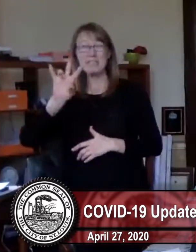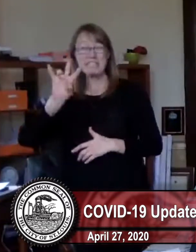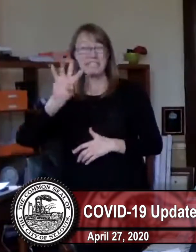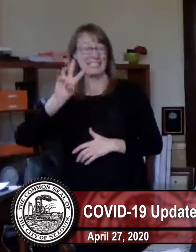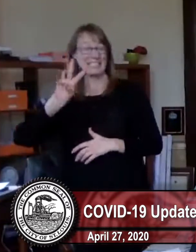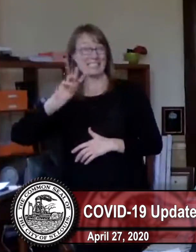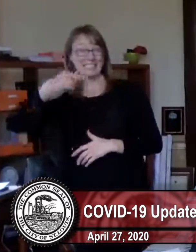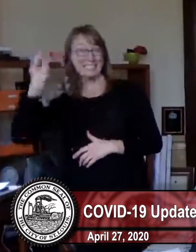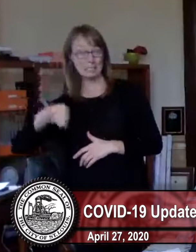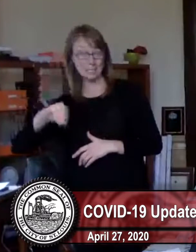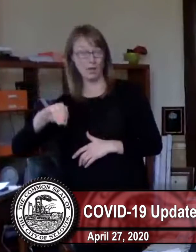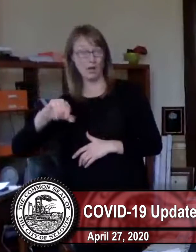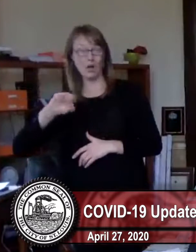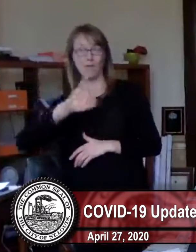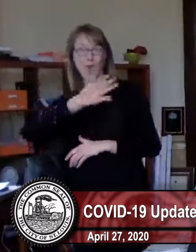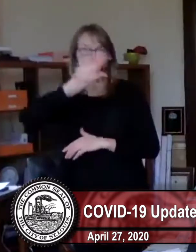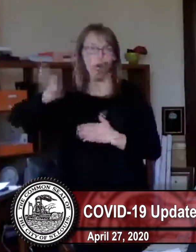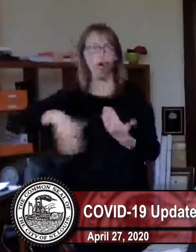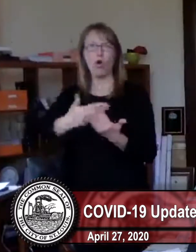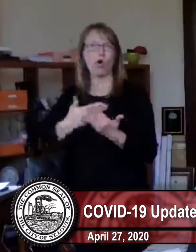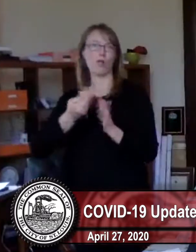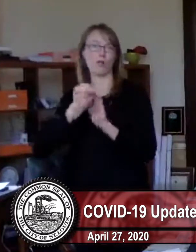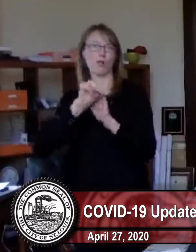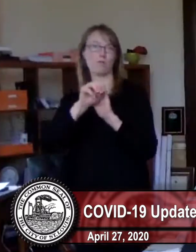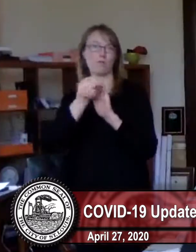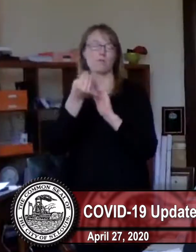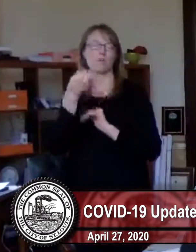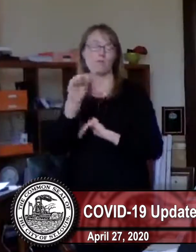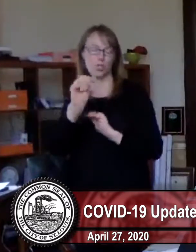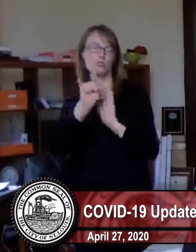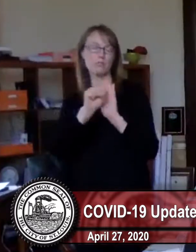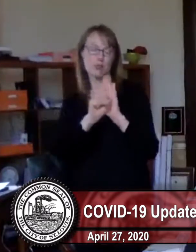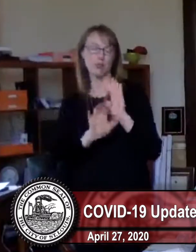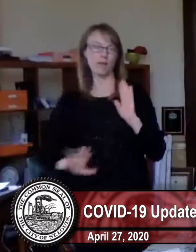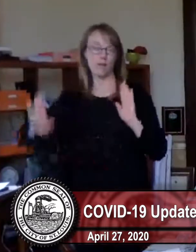Number of people currently hospitalized. This is as of,